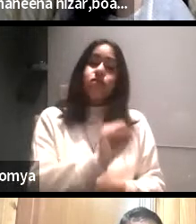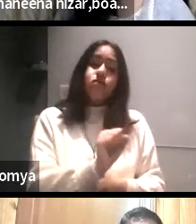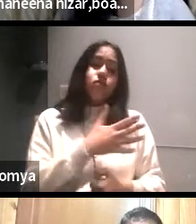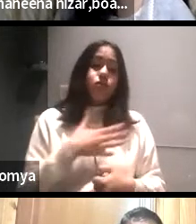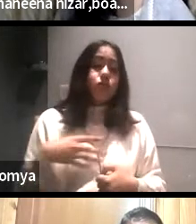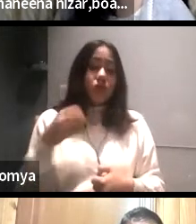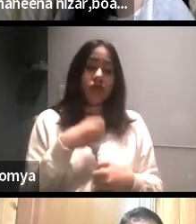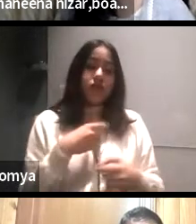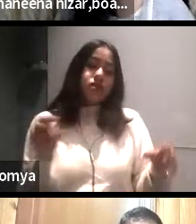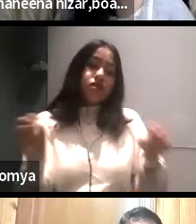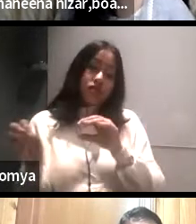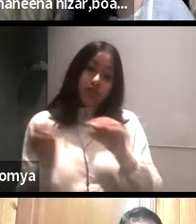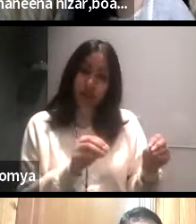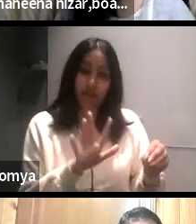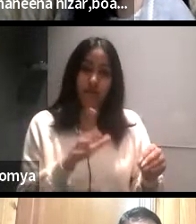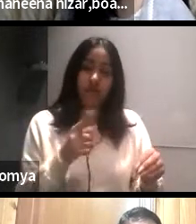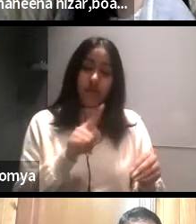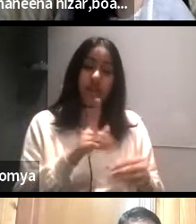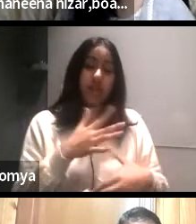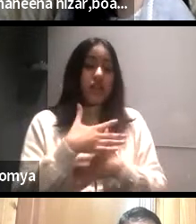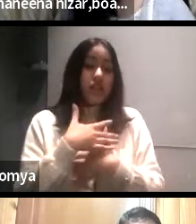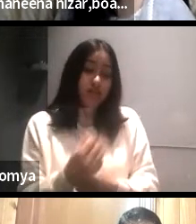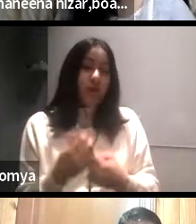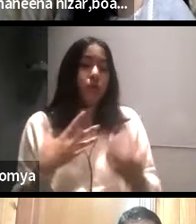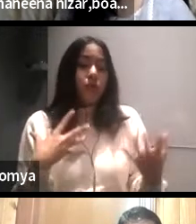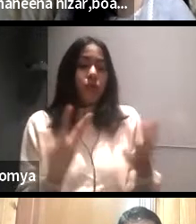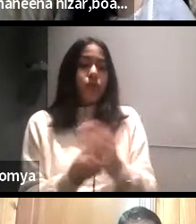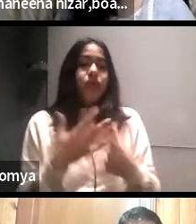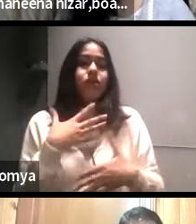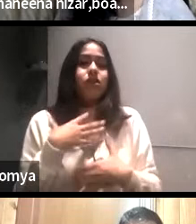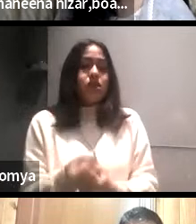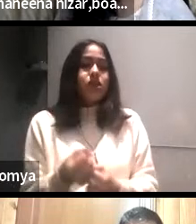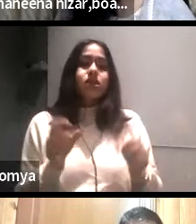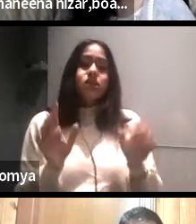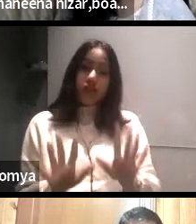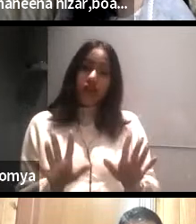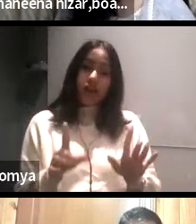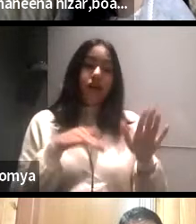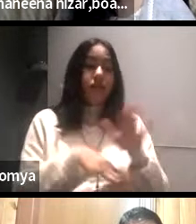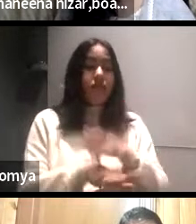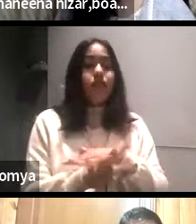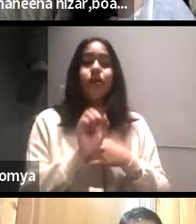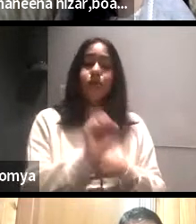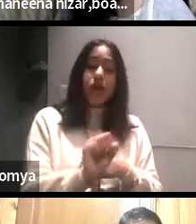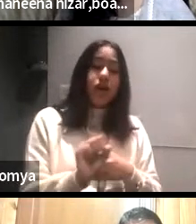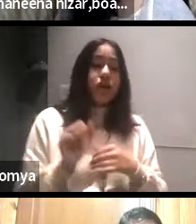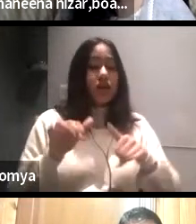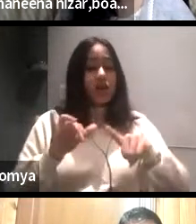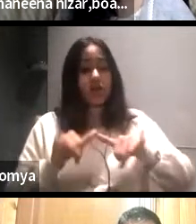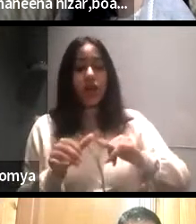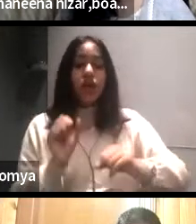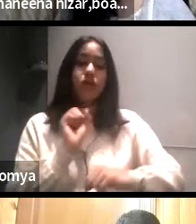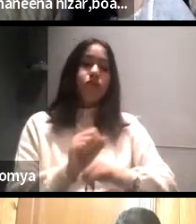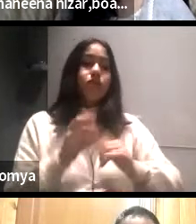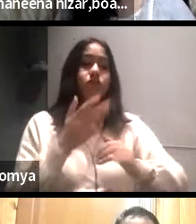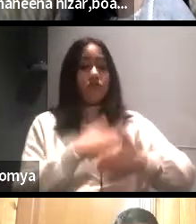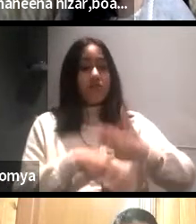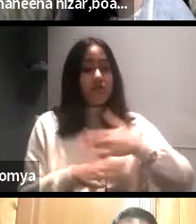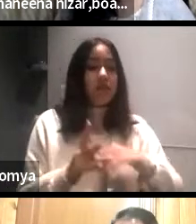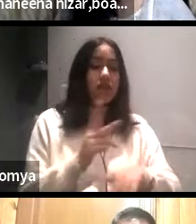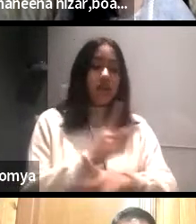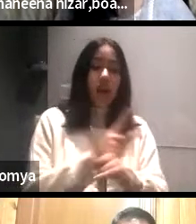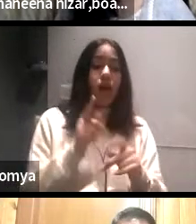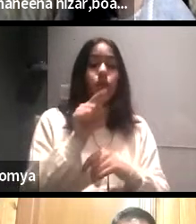actually shifting to say, we trust you. We trust you to be the expert in your condition, in your disability, and what you